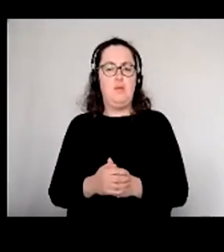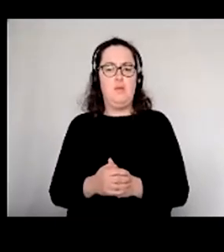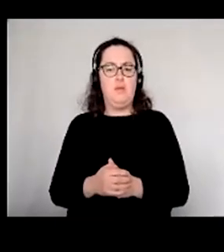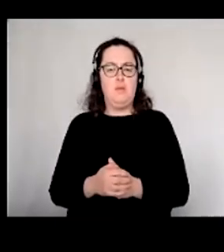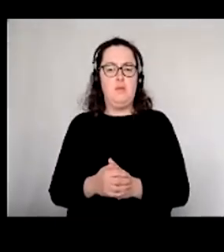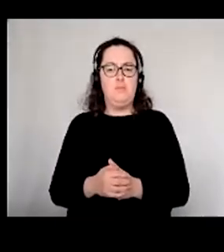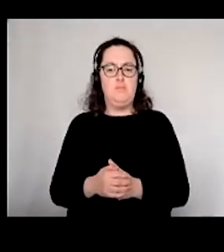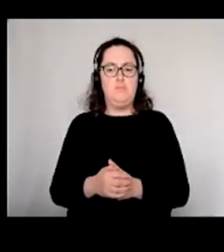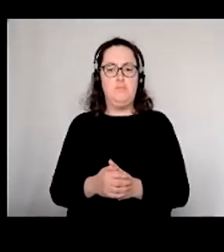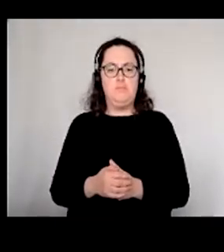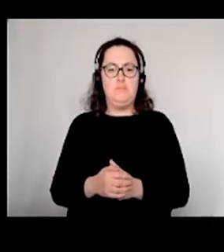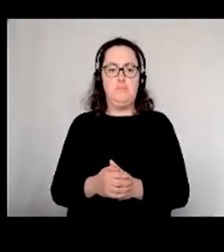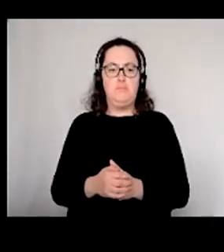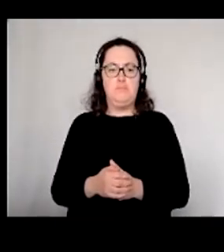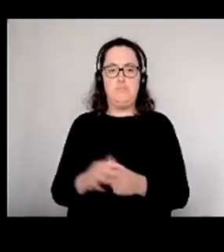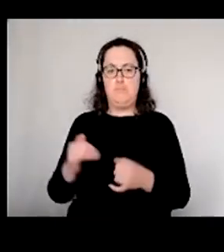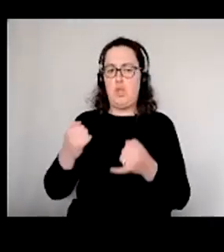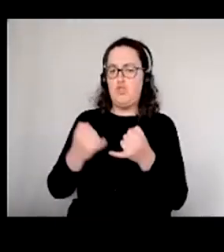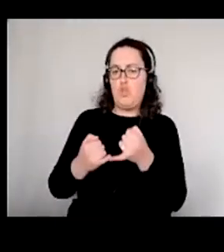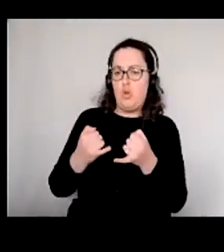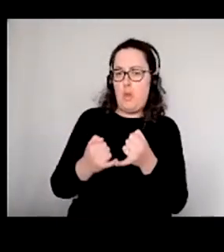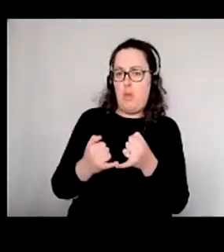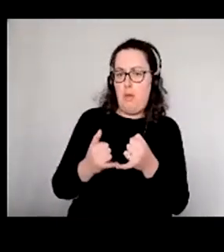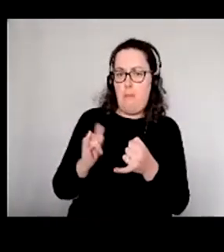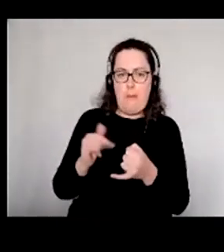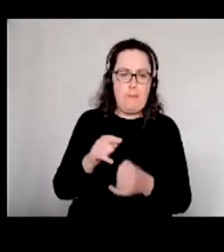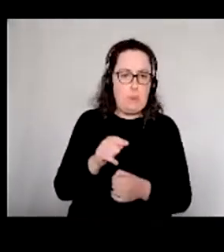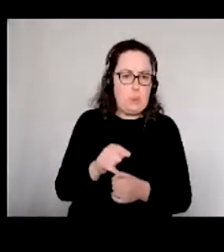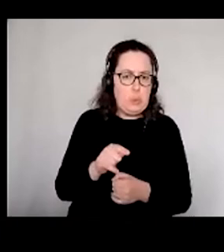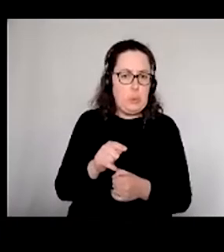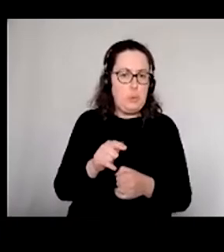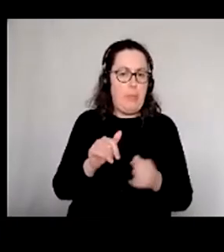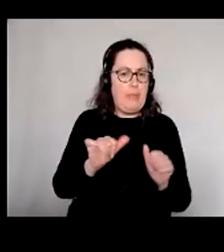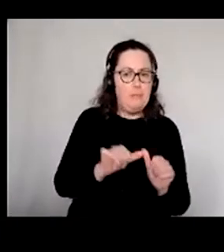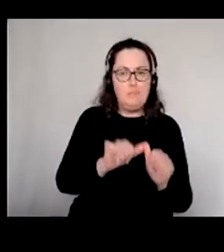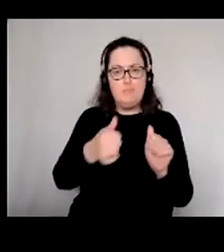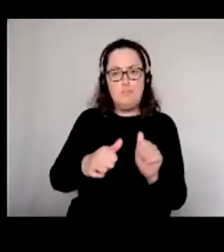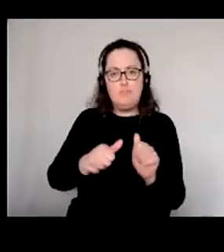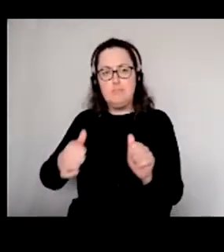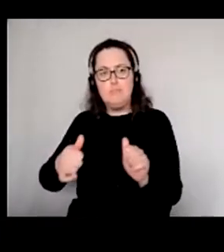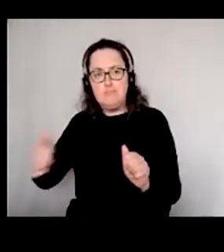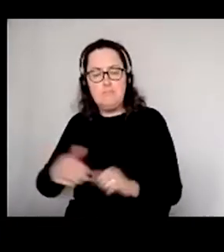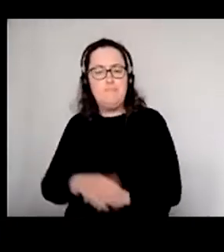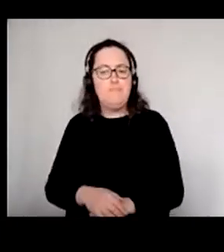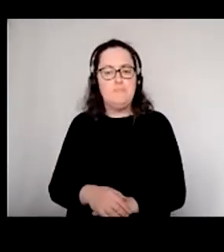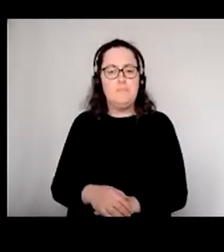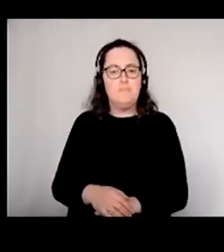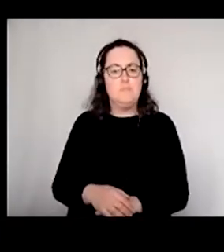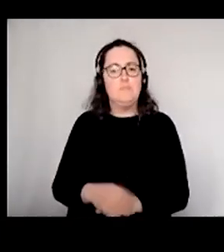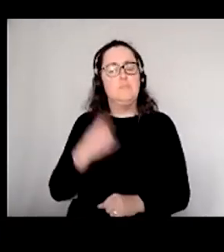and it might come to you, Sonia, and you might kick it on to somebody else. But basically,